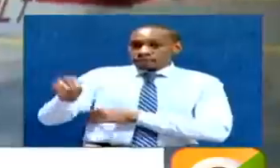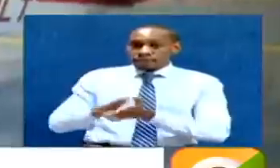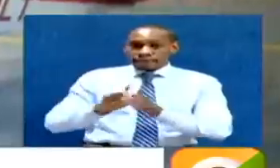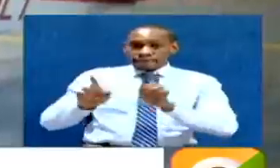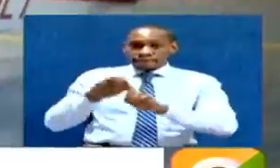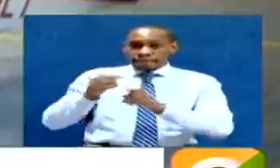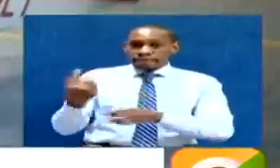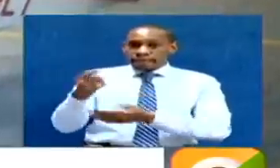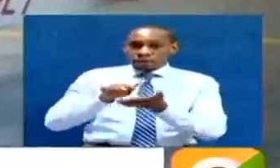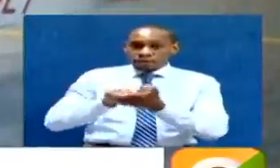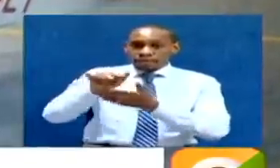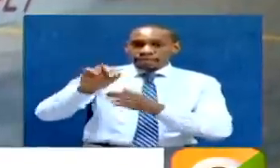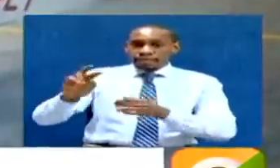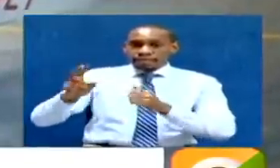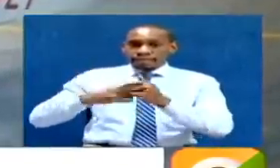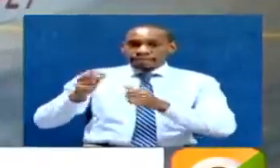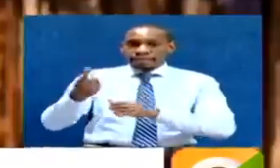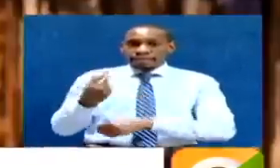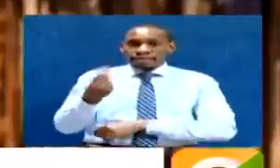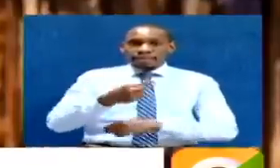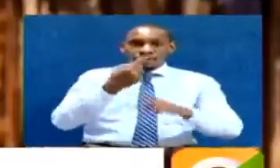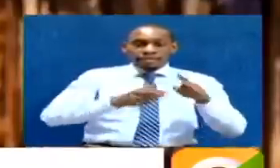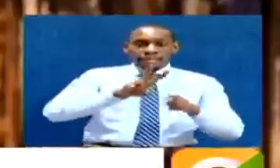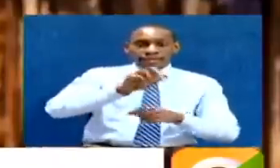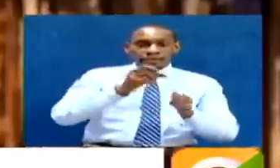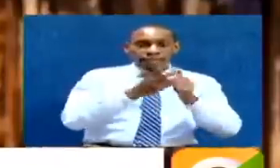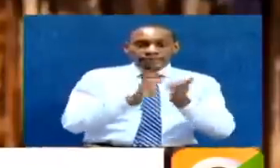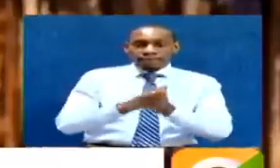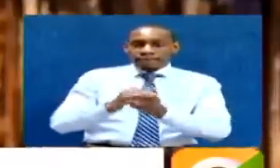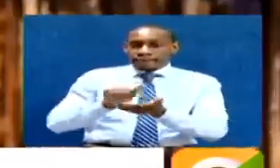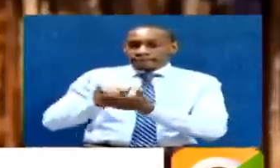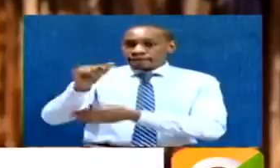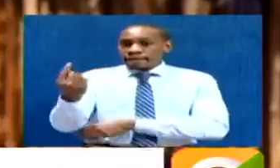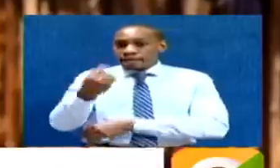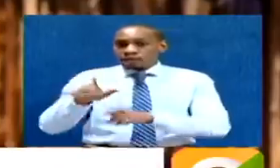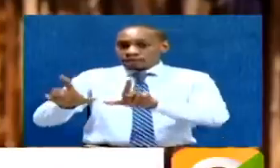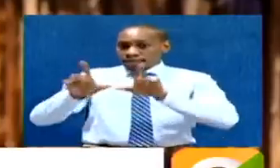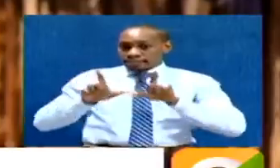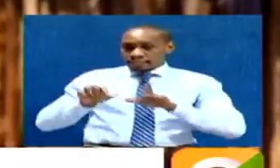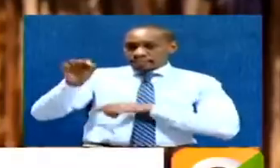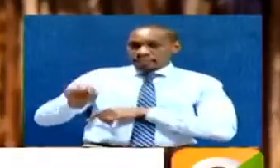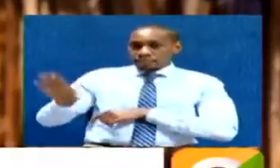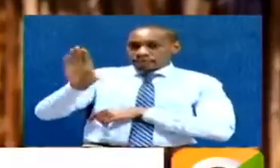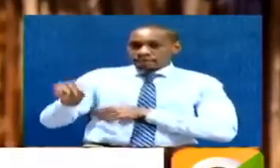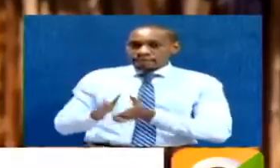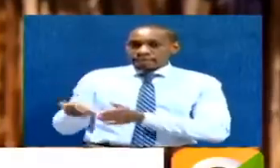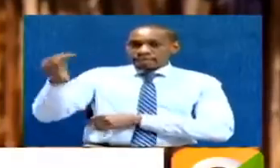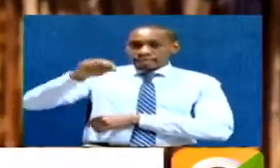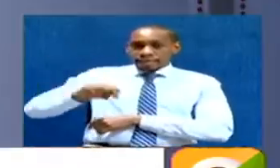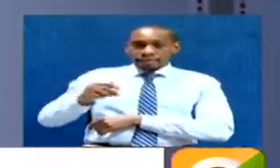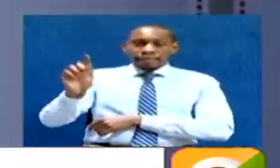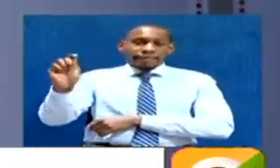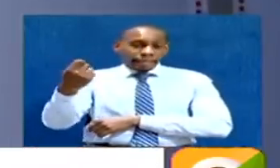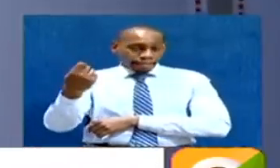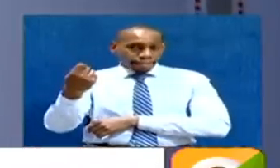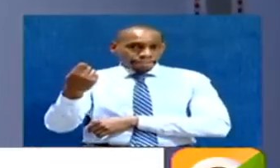his first solo flight on the 7th February 2012. I did my solo and then I get my license, South Africa license. I came back to